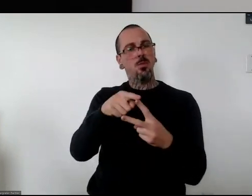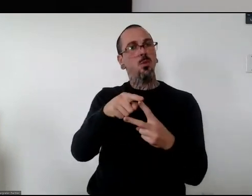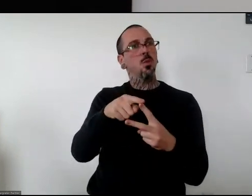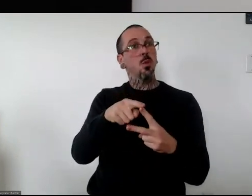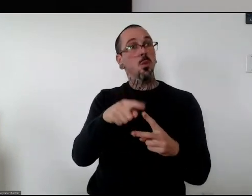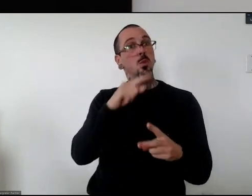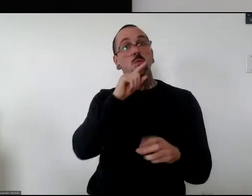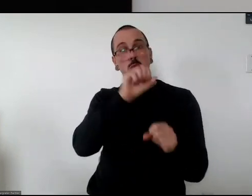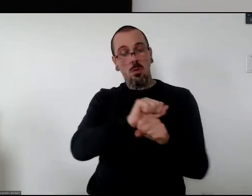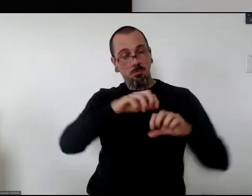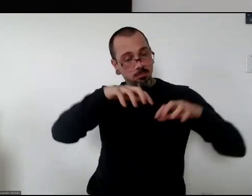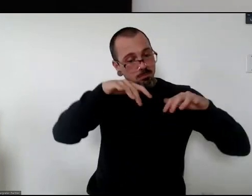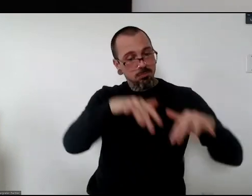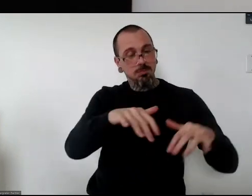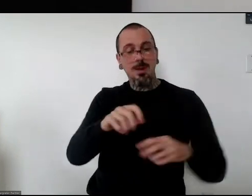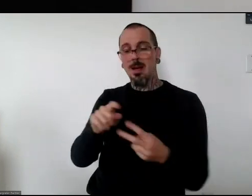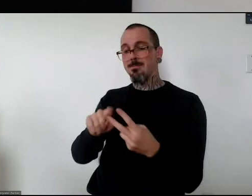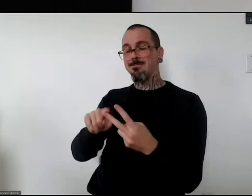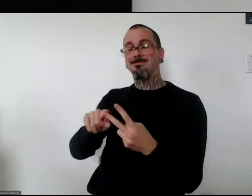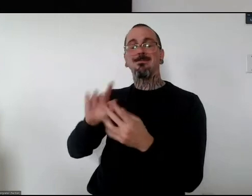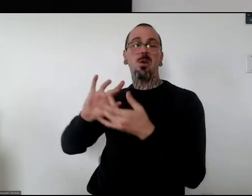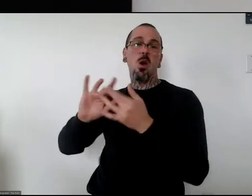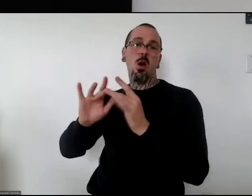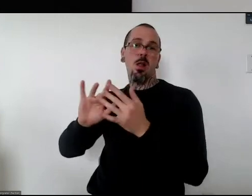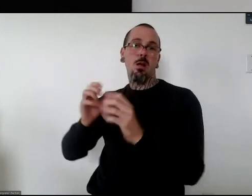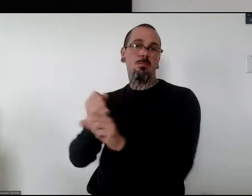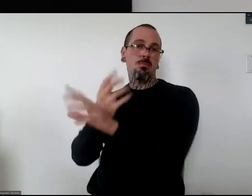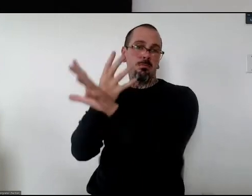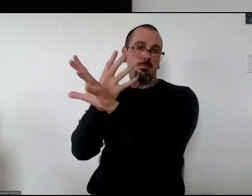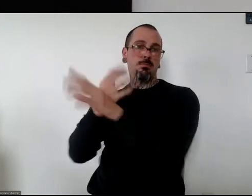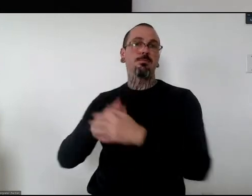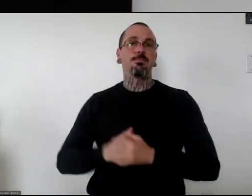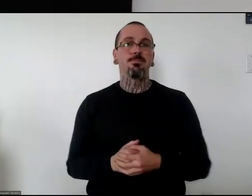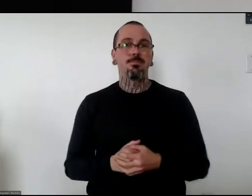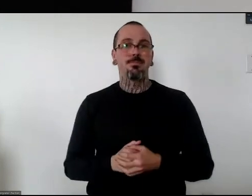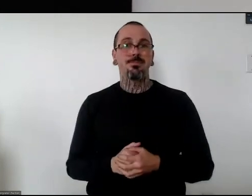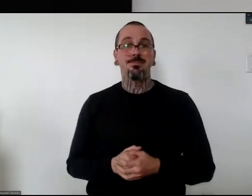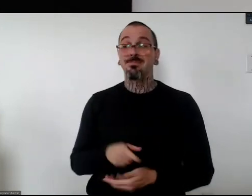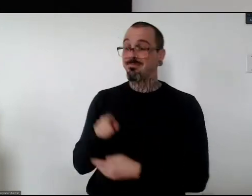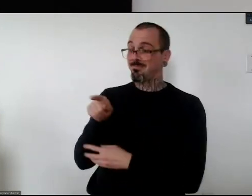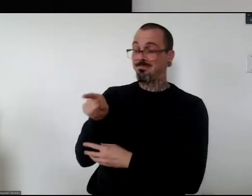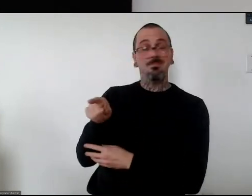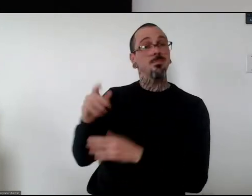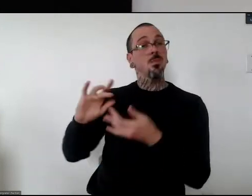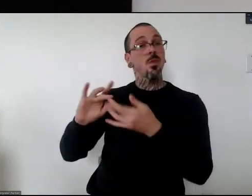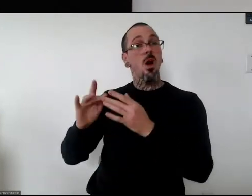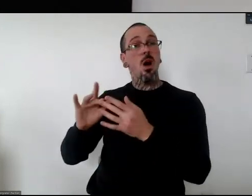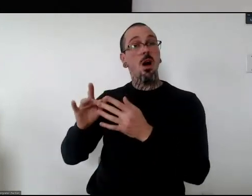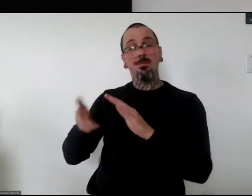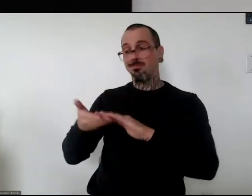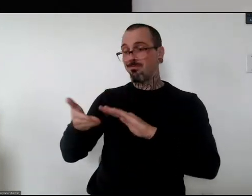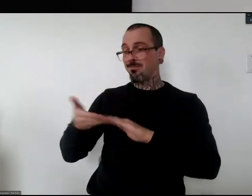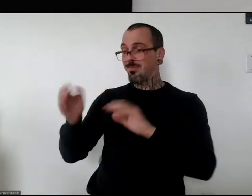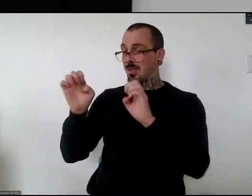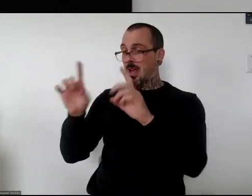facilitation guide based on best practices in online facilitation and education. Delivering the program requires no